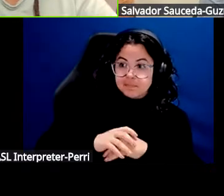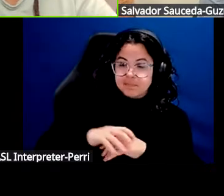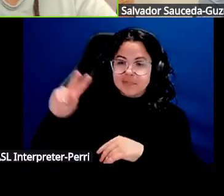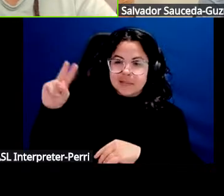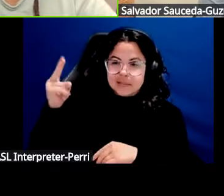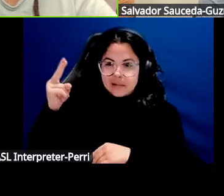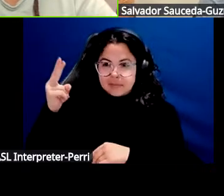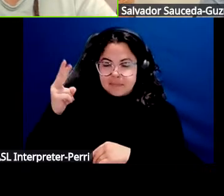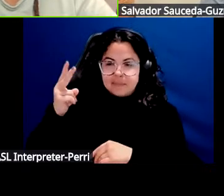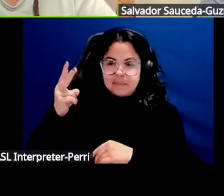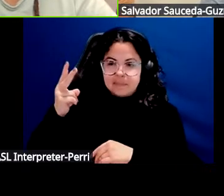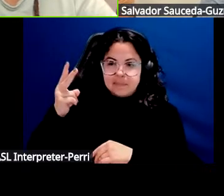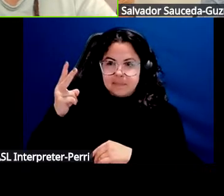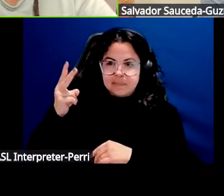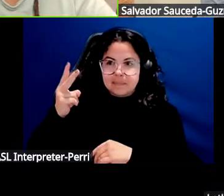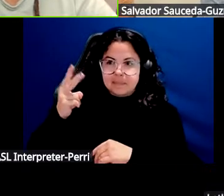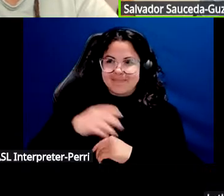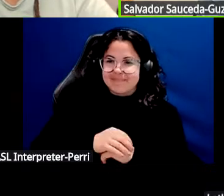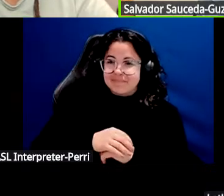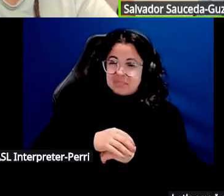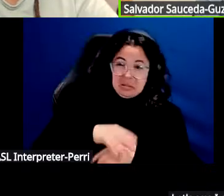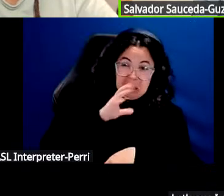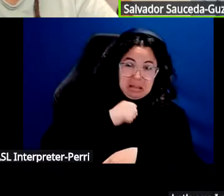Second. Let's say, I guess you all open.